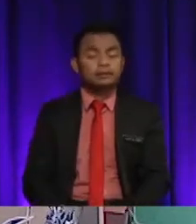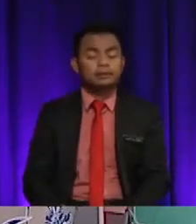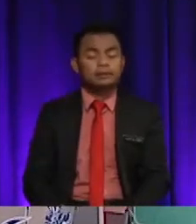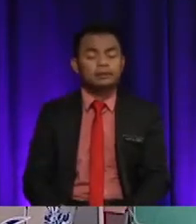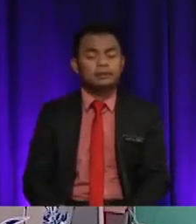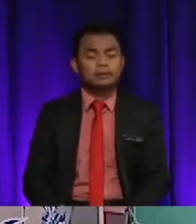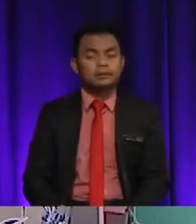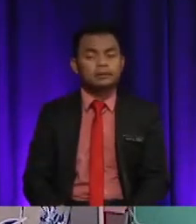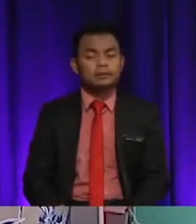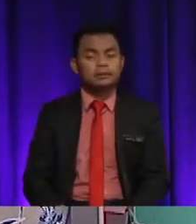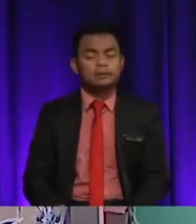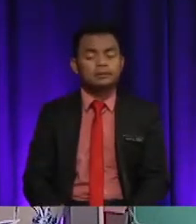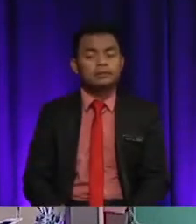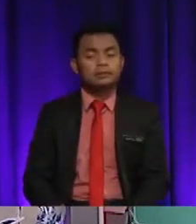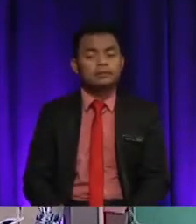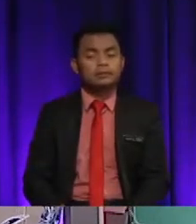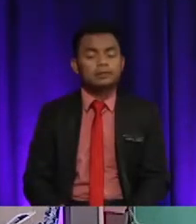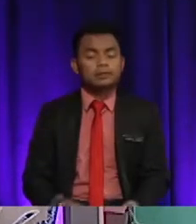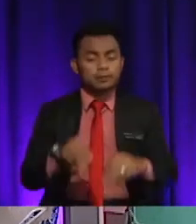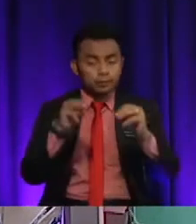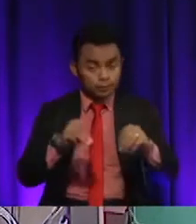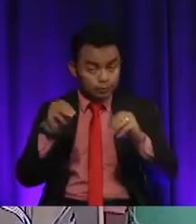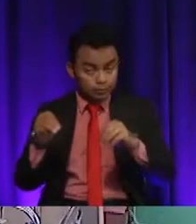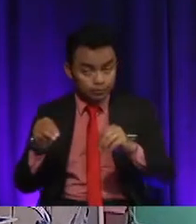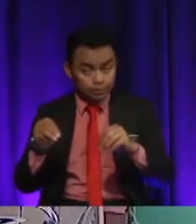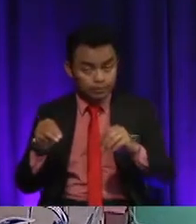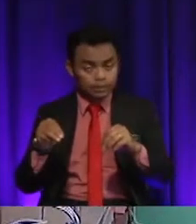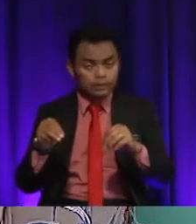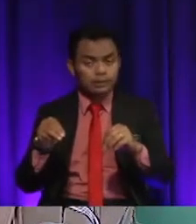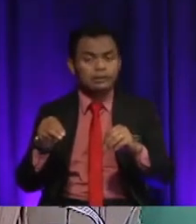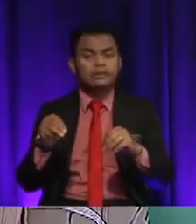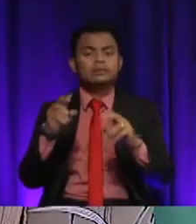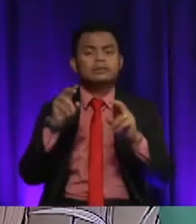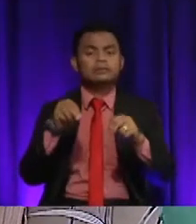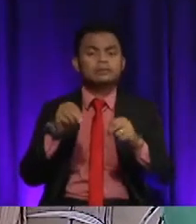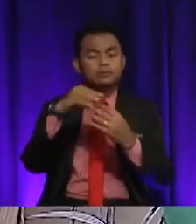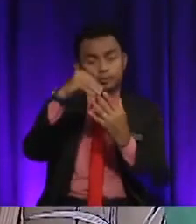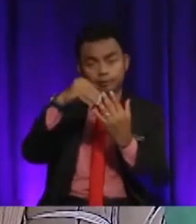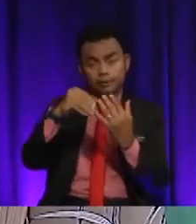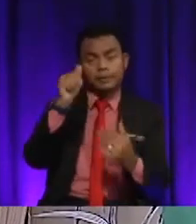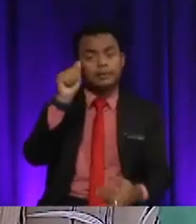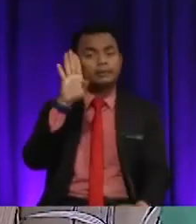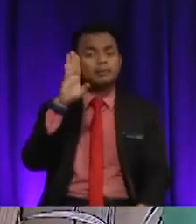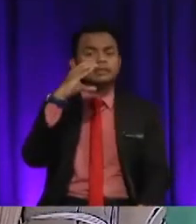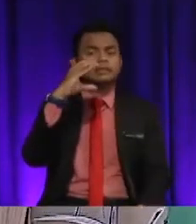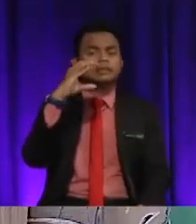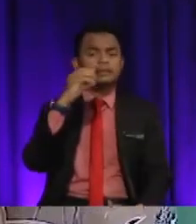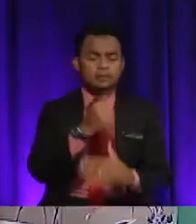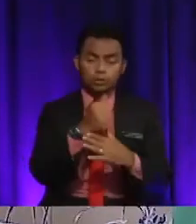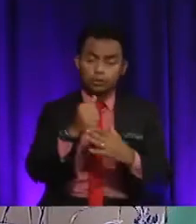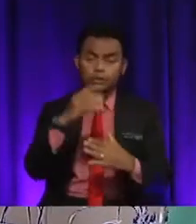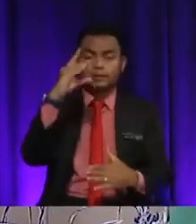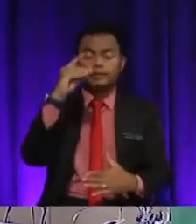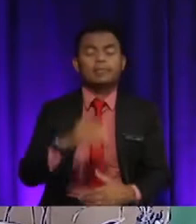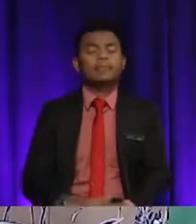whereby pupils would have to choose A, B or C as the answer. Okay, that's for part 1.